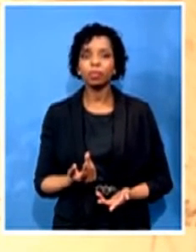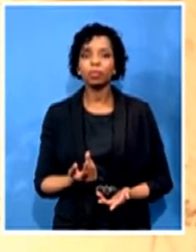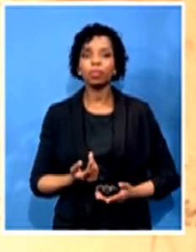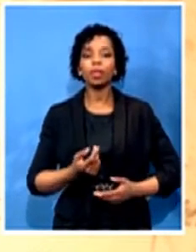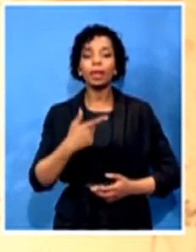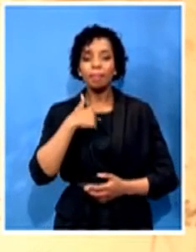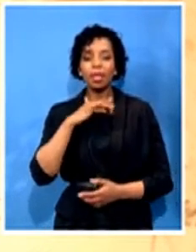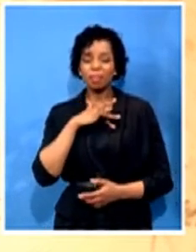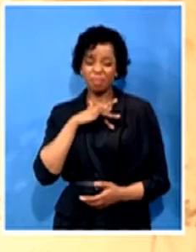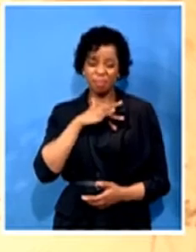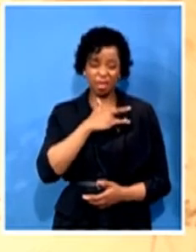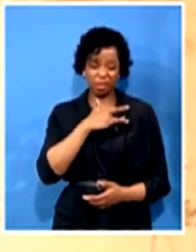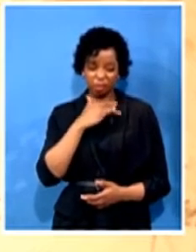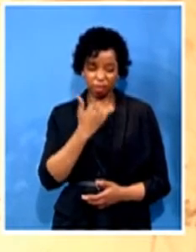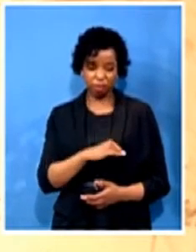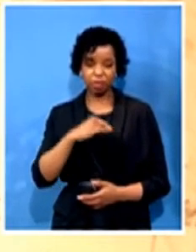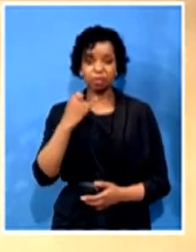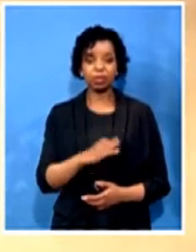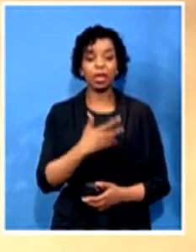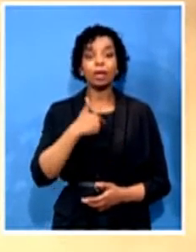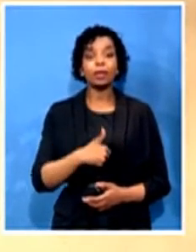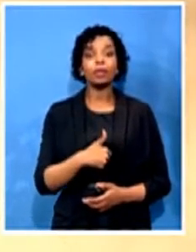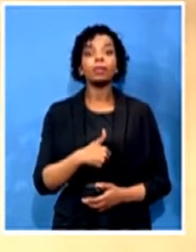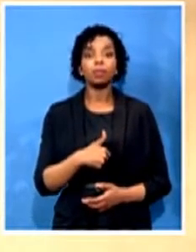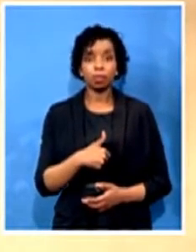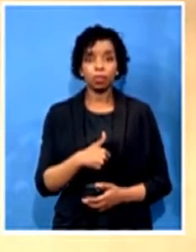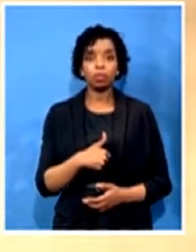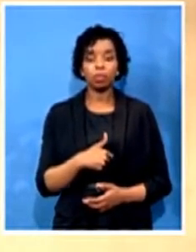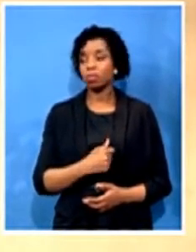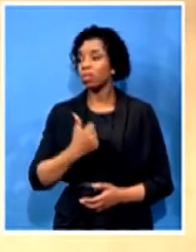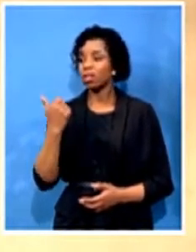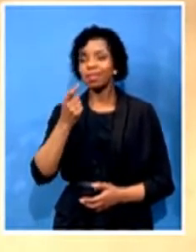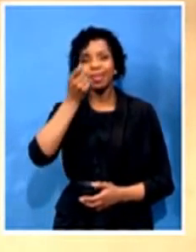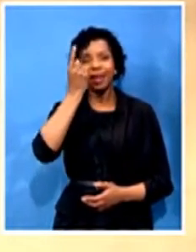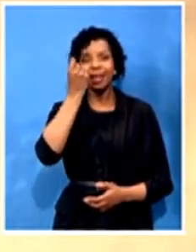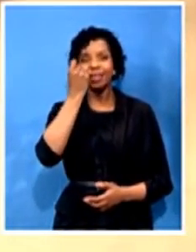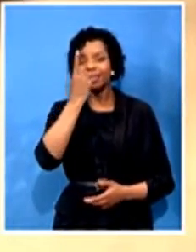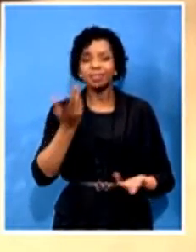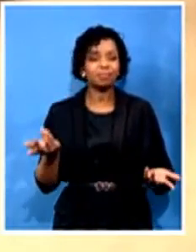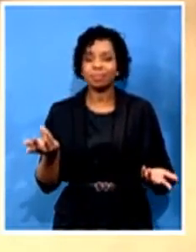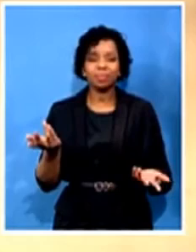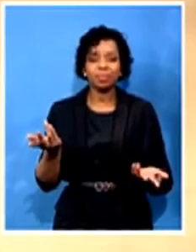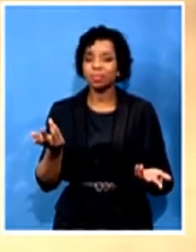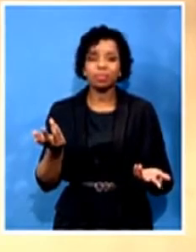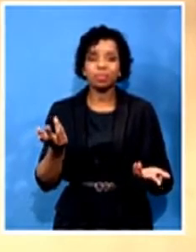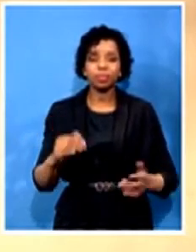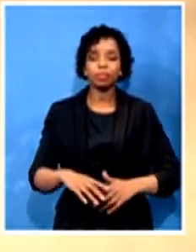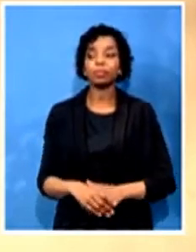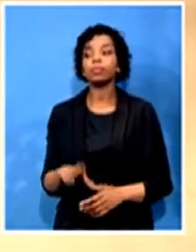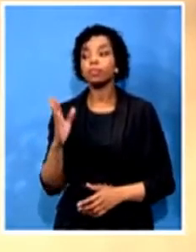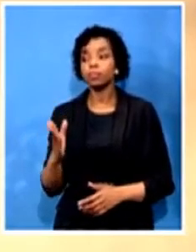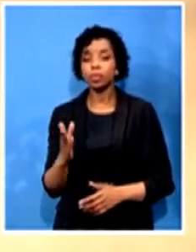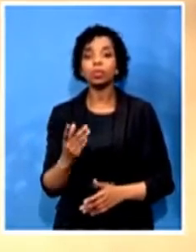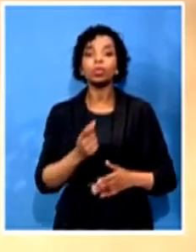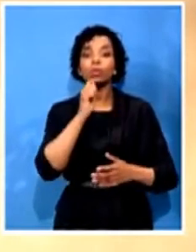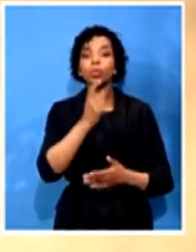he didn't understand that. Nyasha soon fell pregnant, and due to complications, she lost the